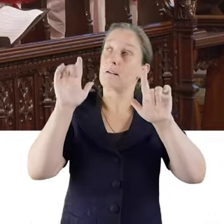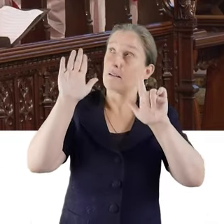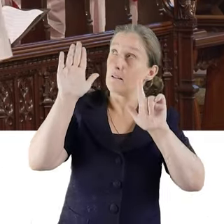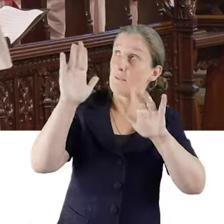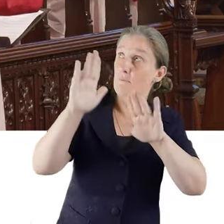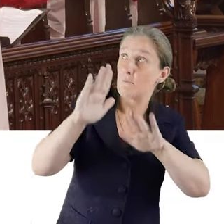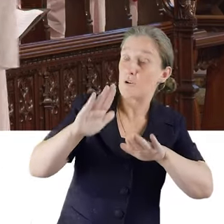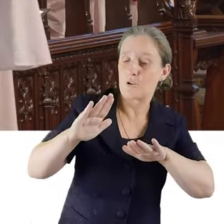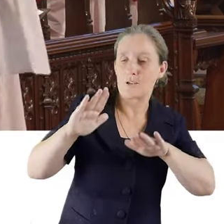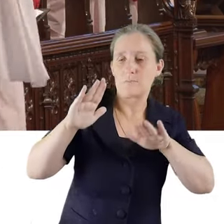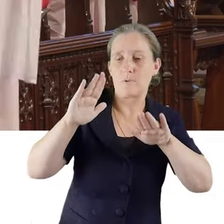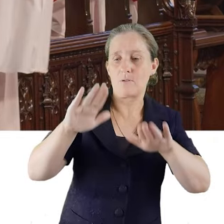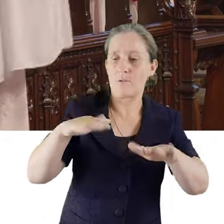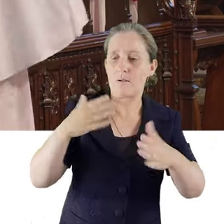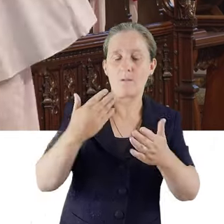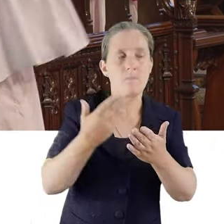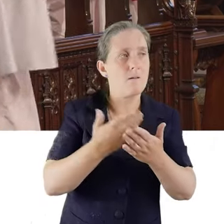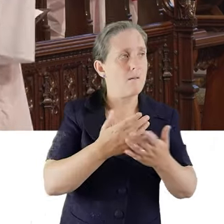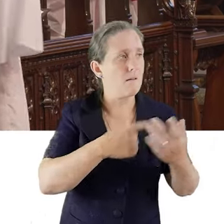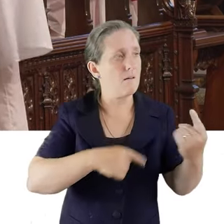Lord, have mercy